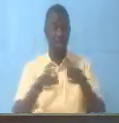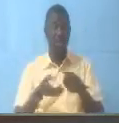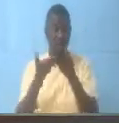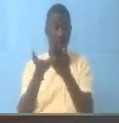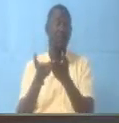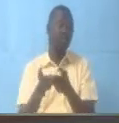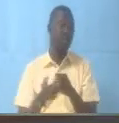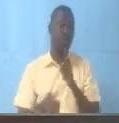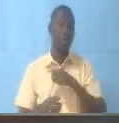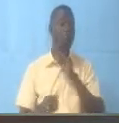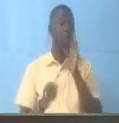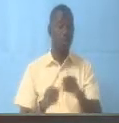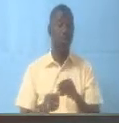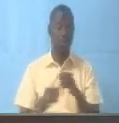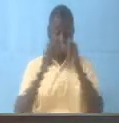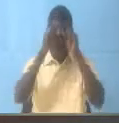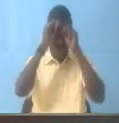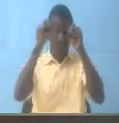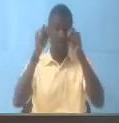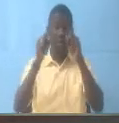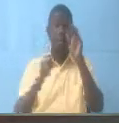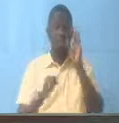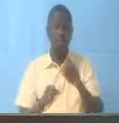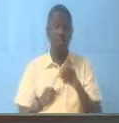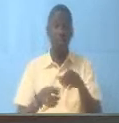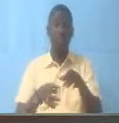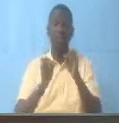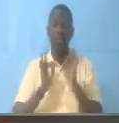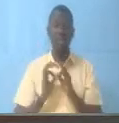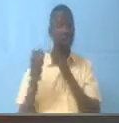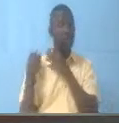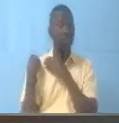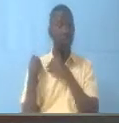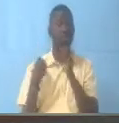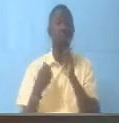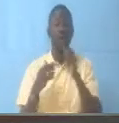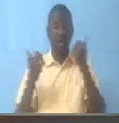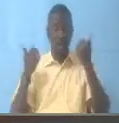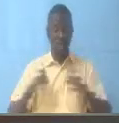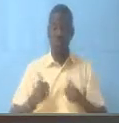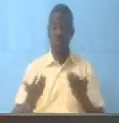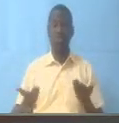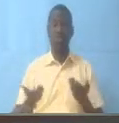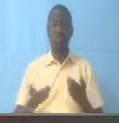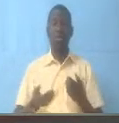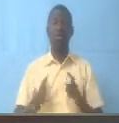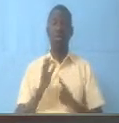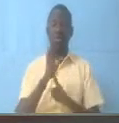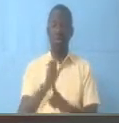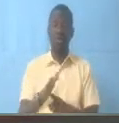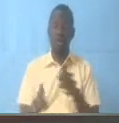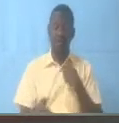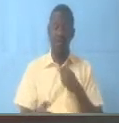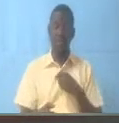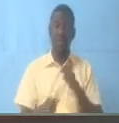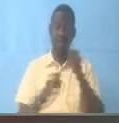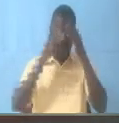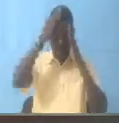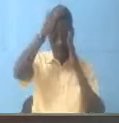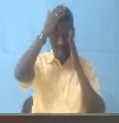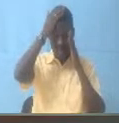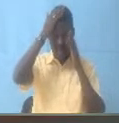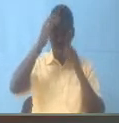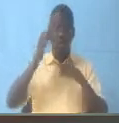took responsibility for what happened. So in the army and security forces, if they deploy you, you refuse, you have another